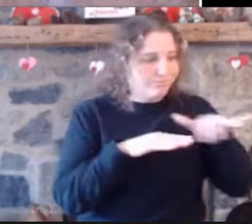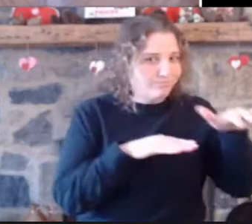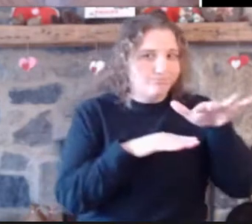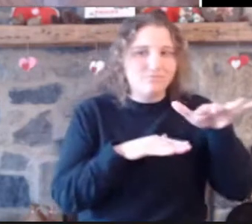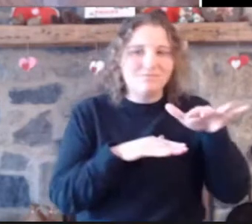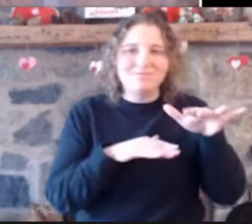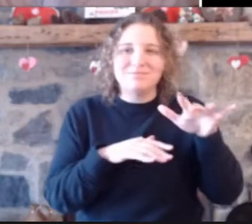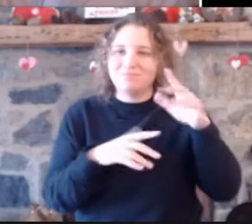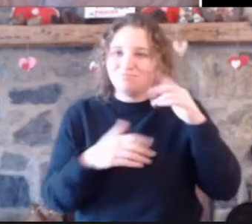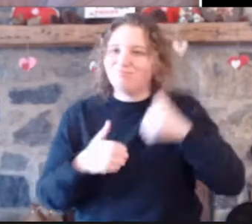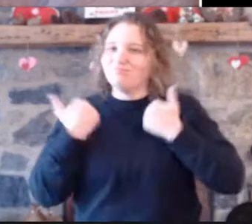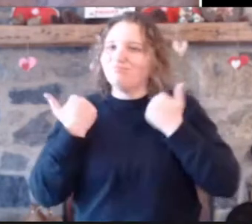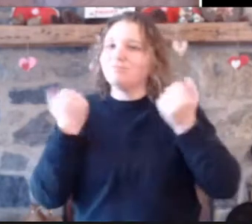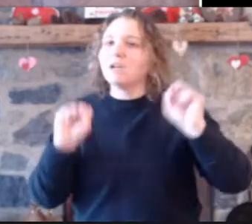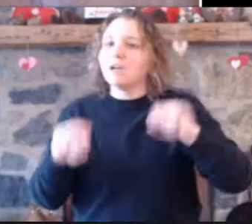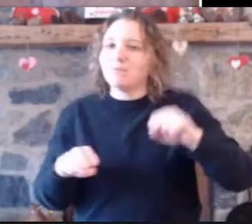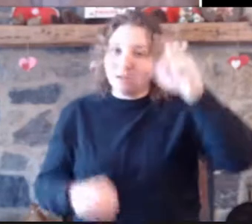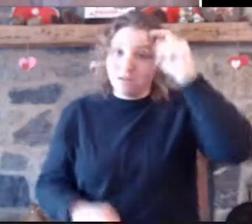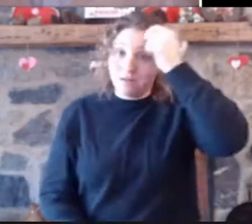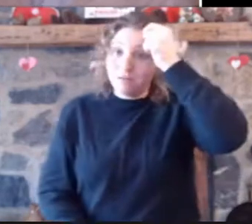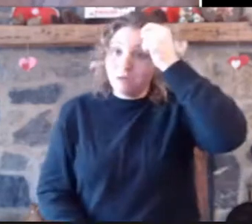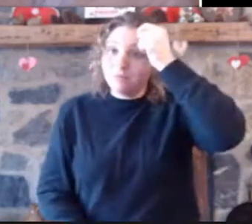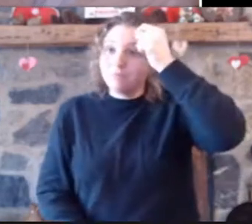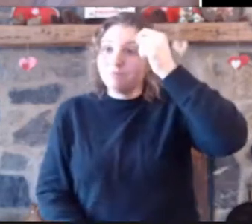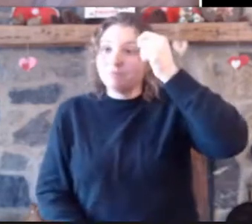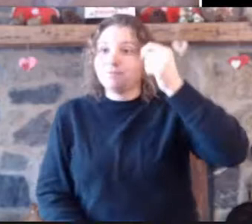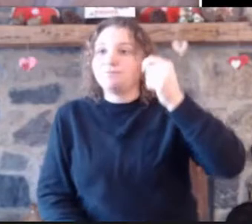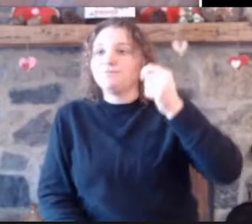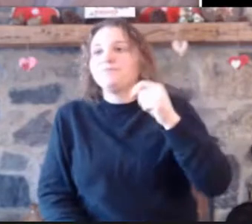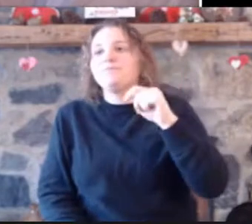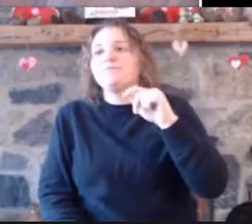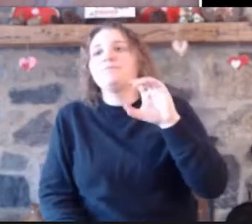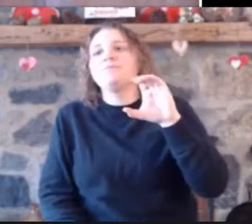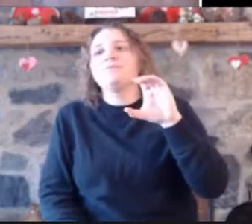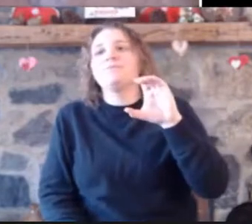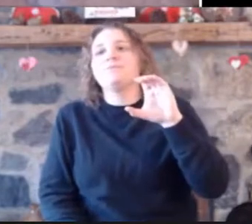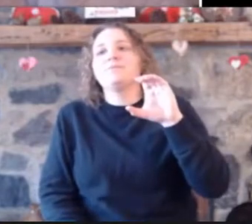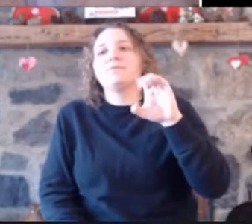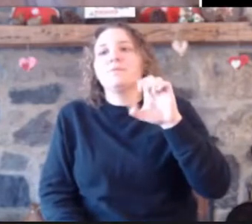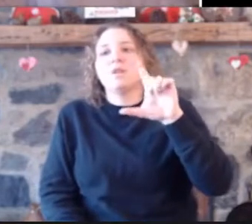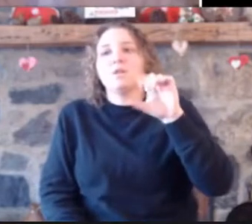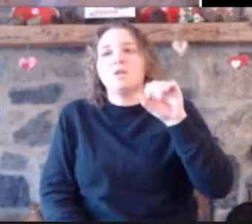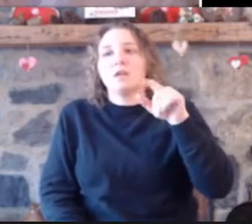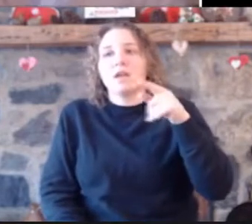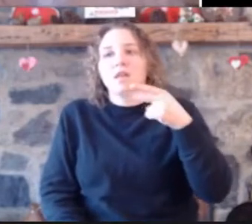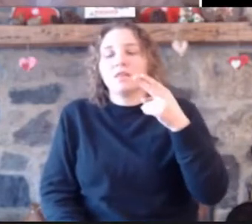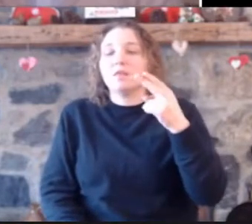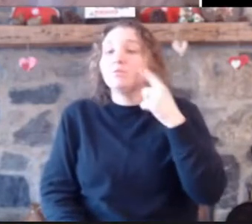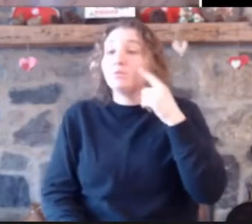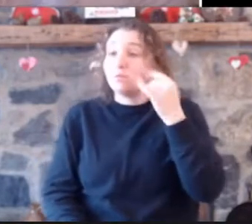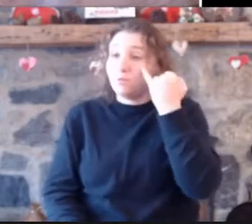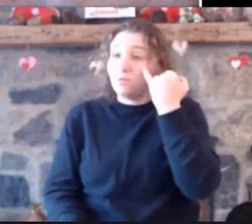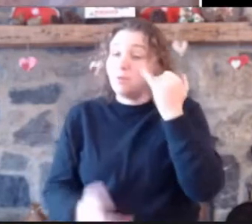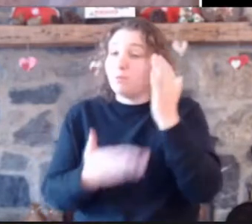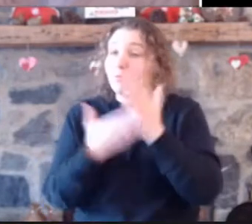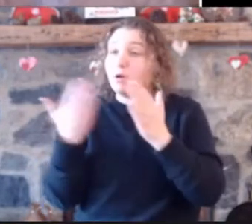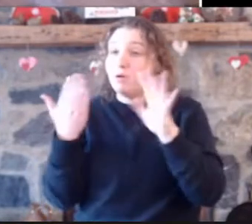theory. And the coelacanth was supposed to be a big part of that. They claim it lived about 70 million years